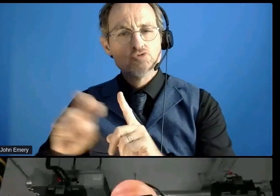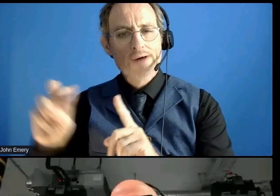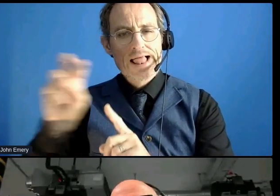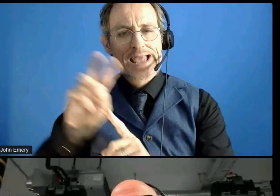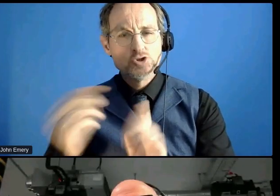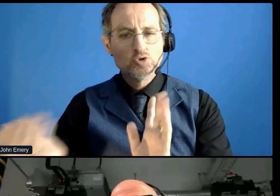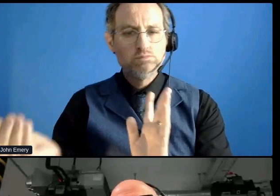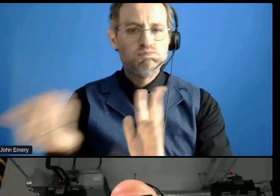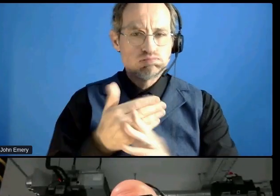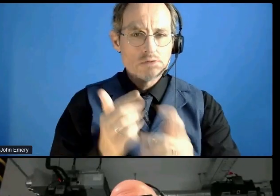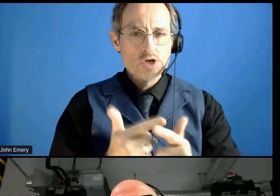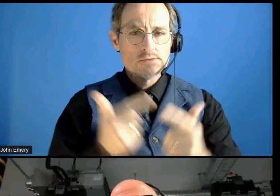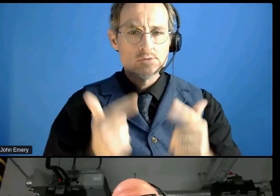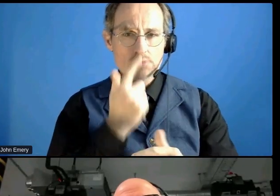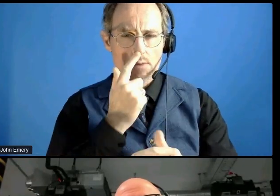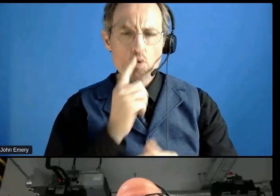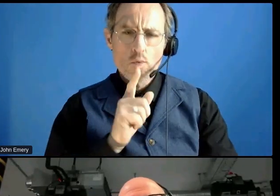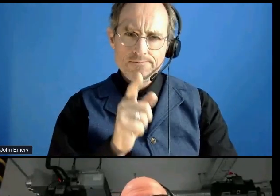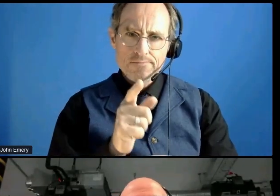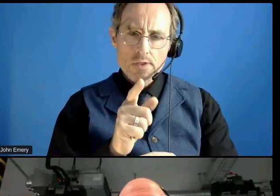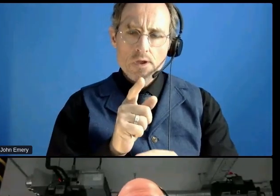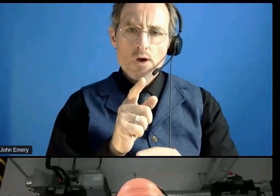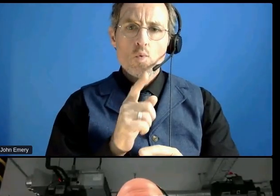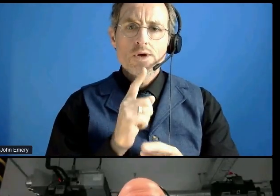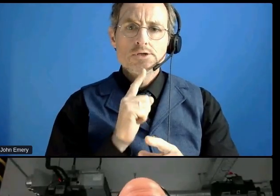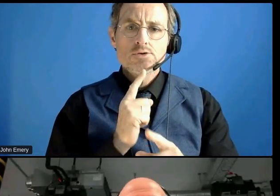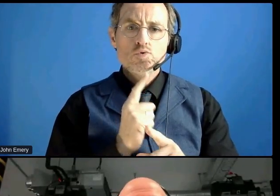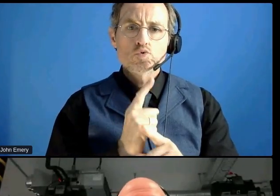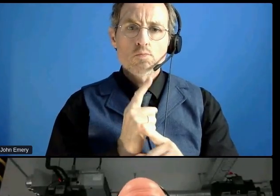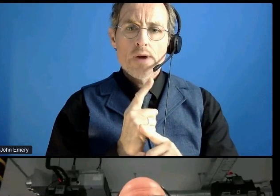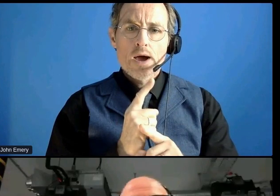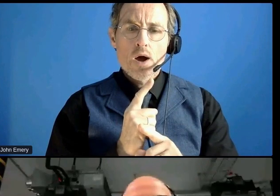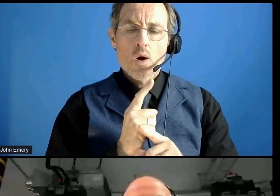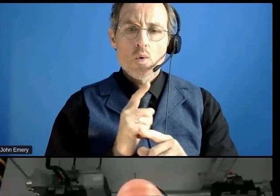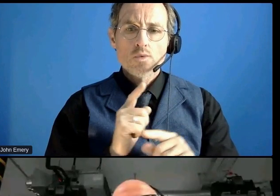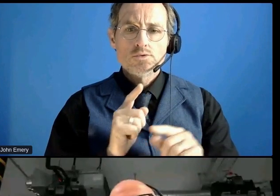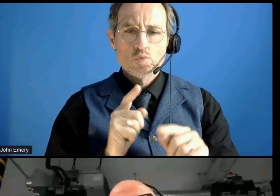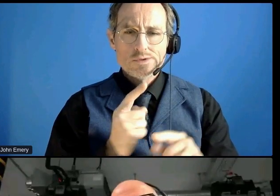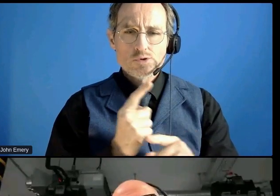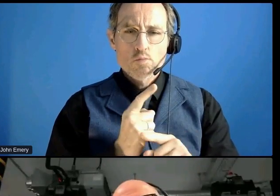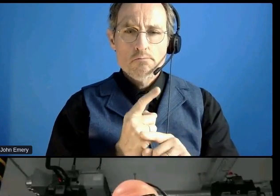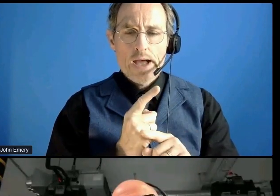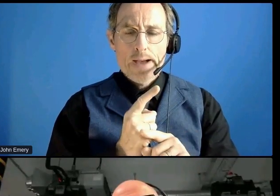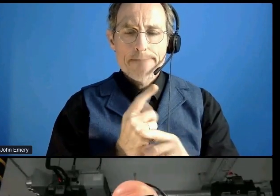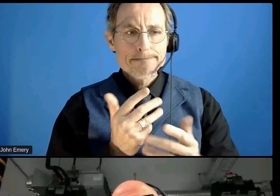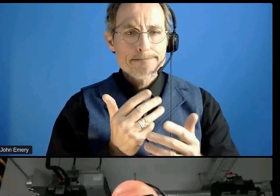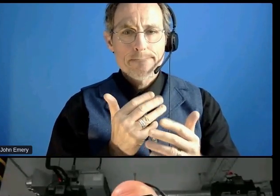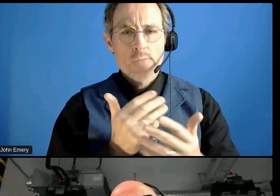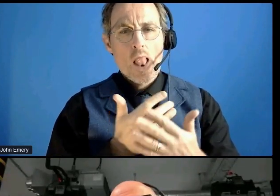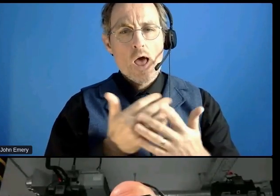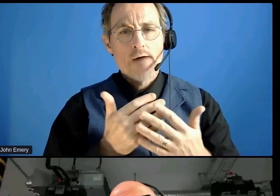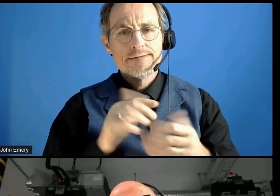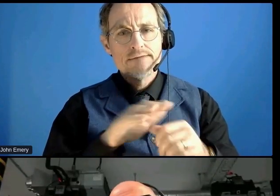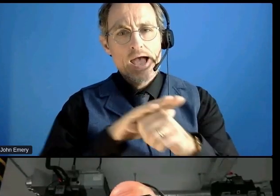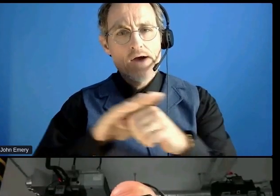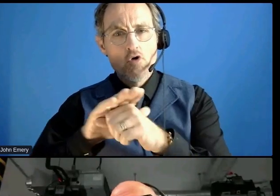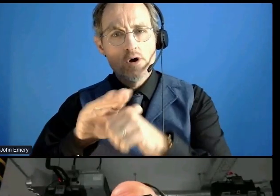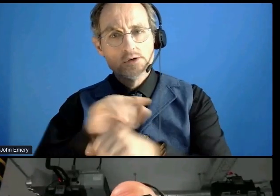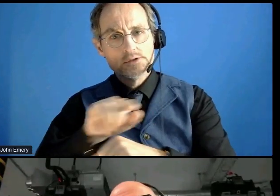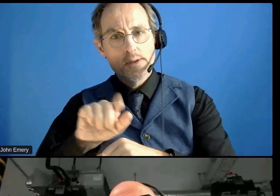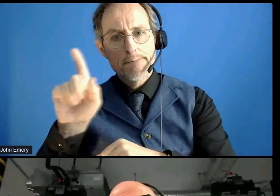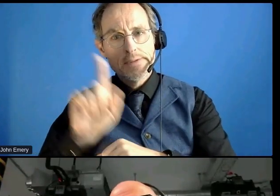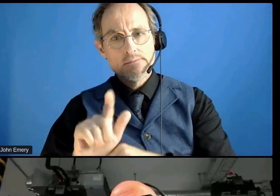Now, we've been screaming about this in no uncertain terms for a very long time, and we're about to pick up a piece of